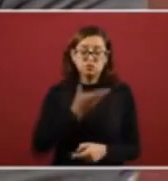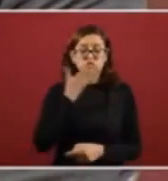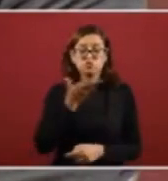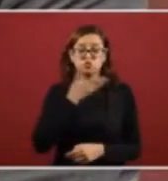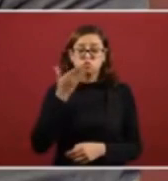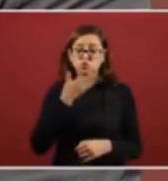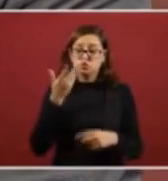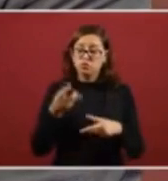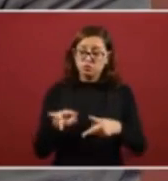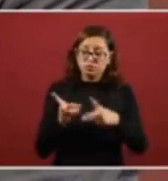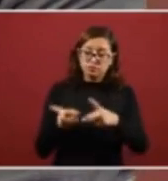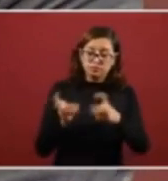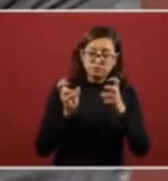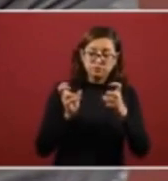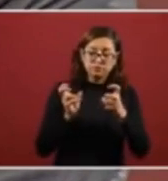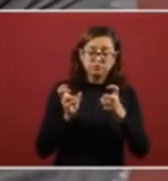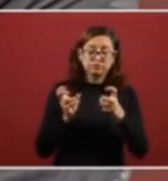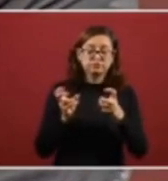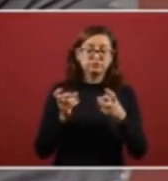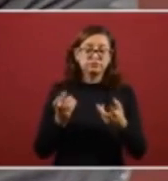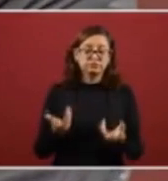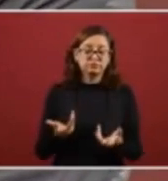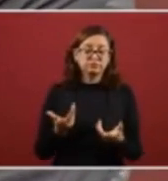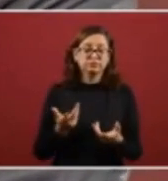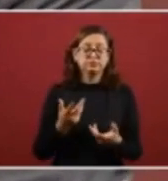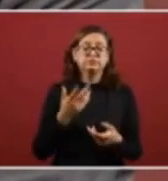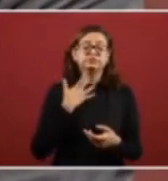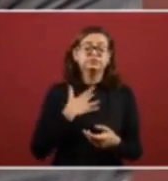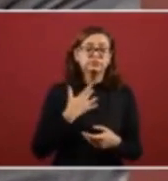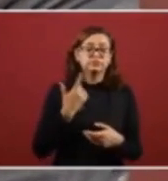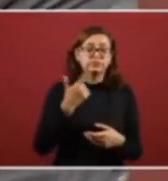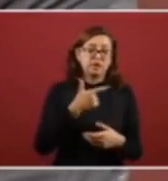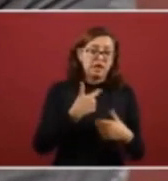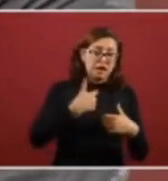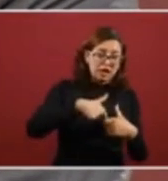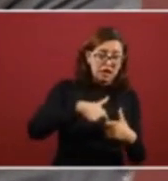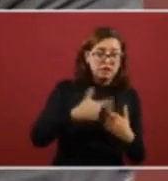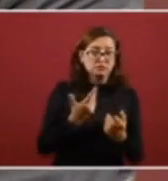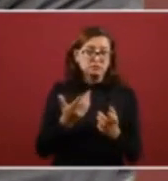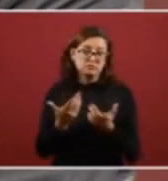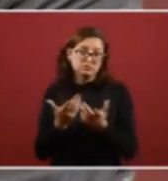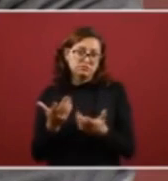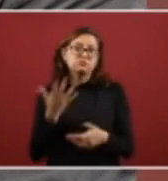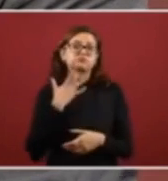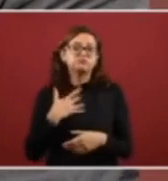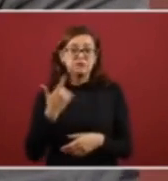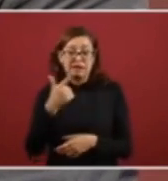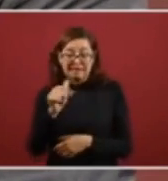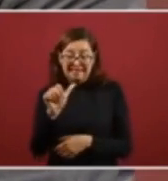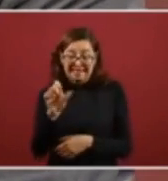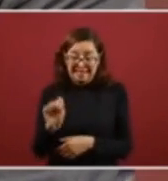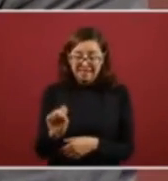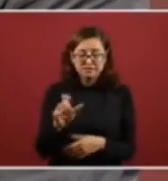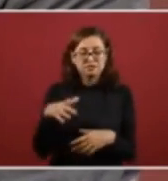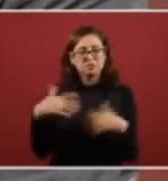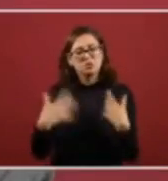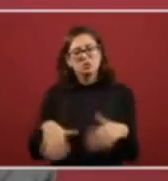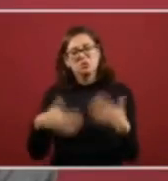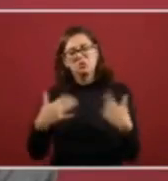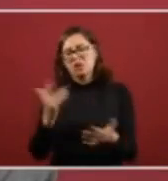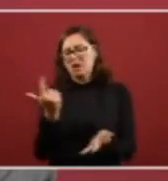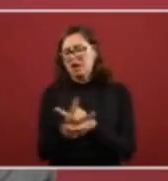to call, make a call out to these that are dedicating themselves to combustible, especially to